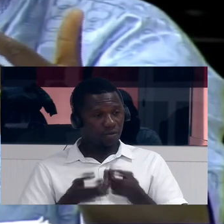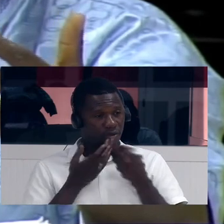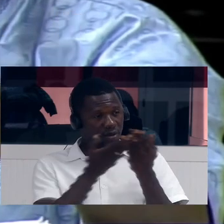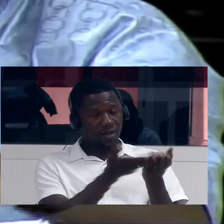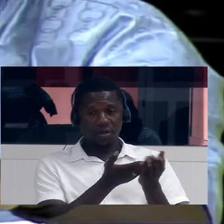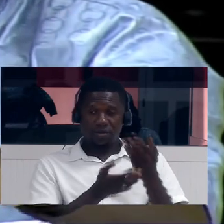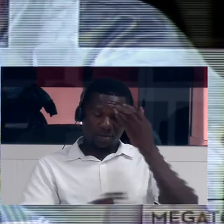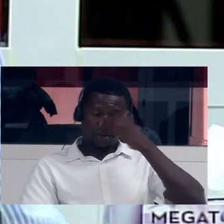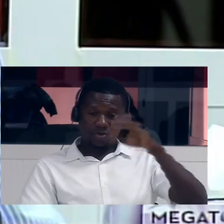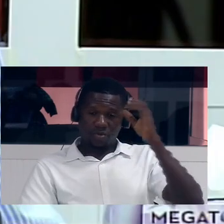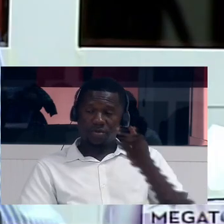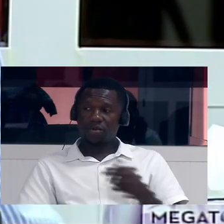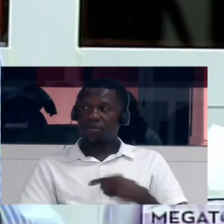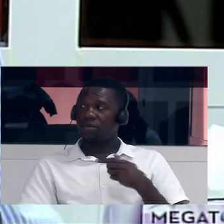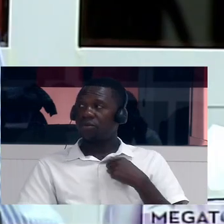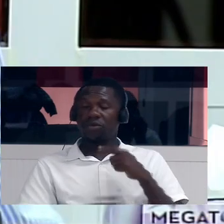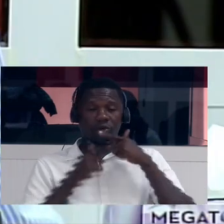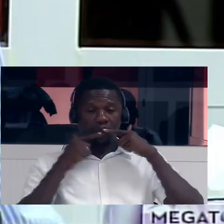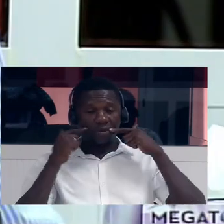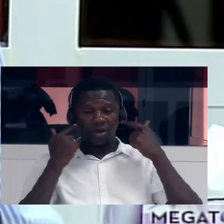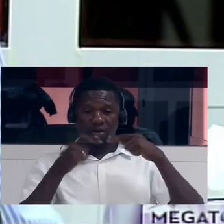See? I am not smiling over this.